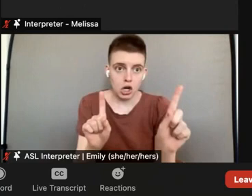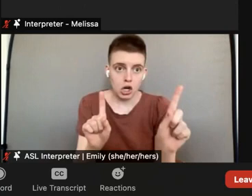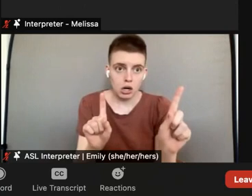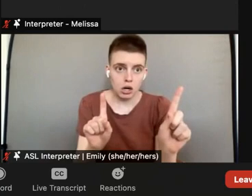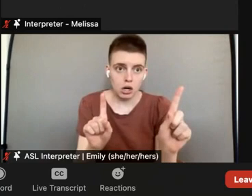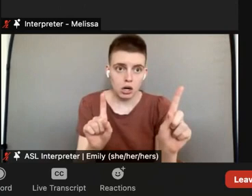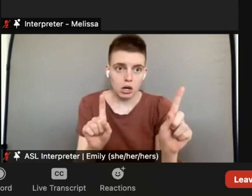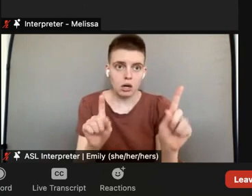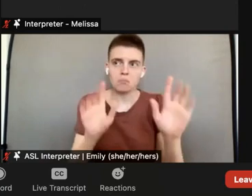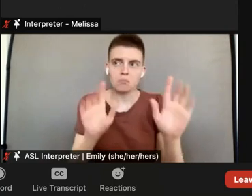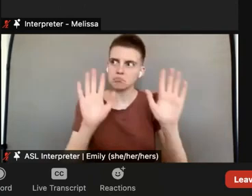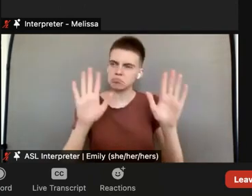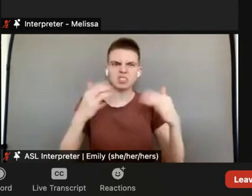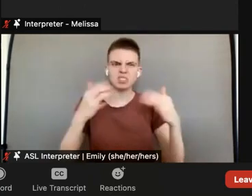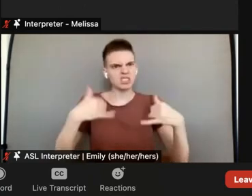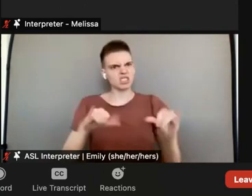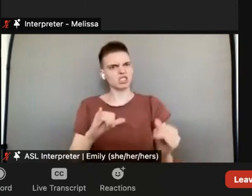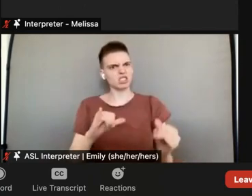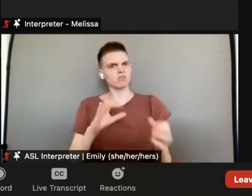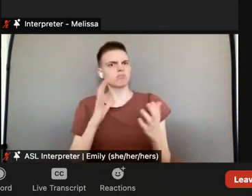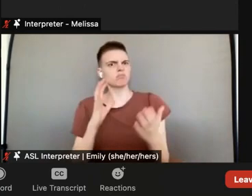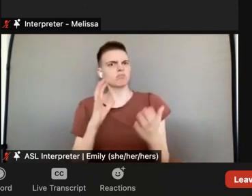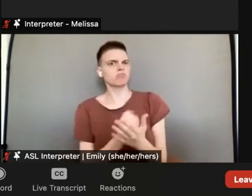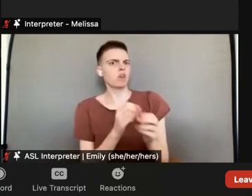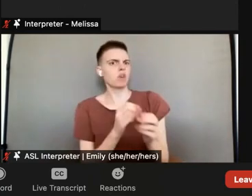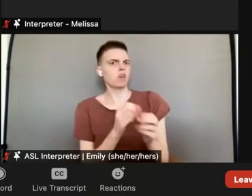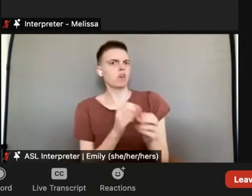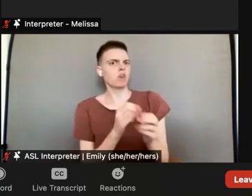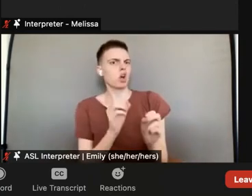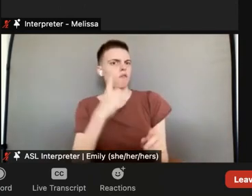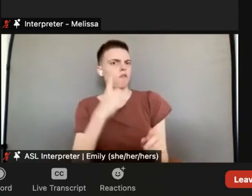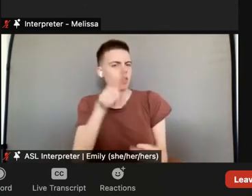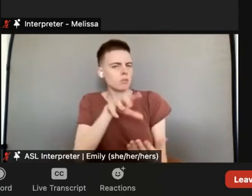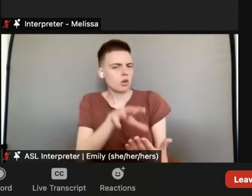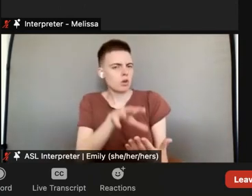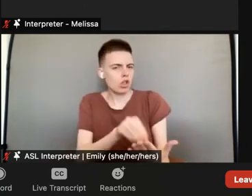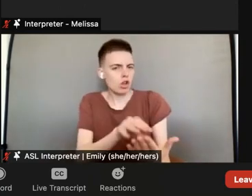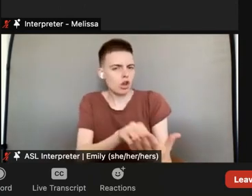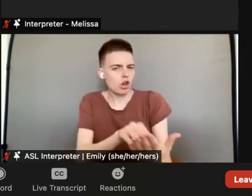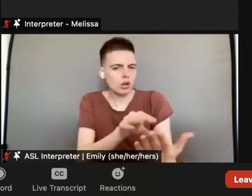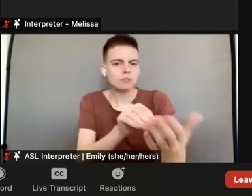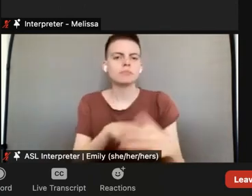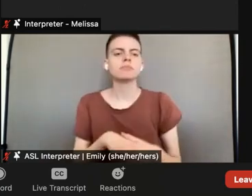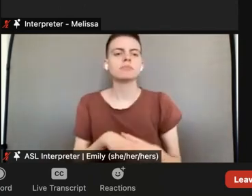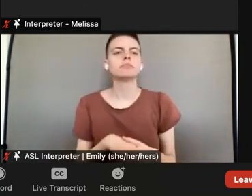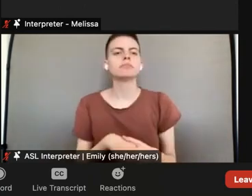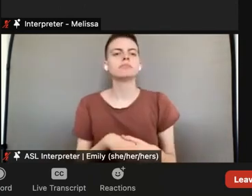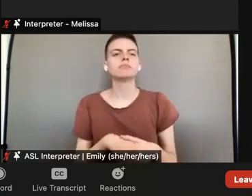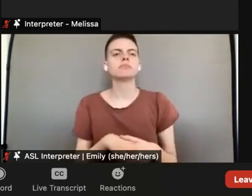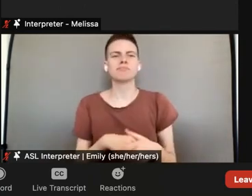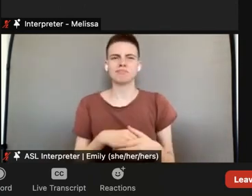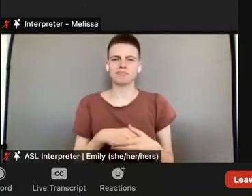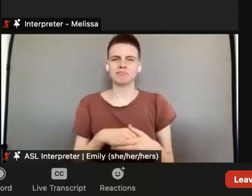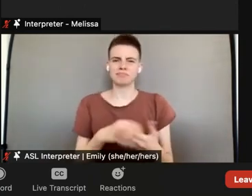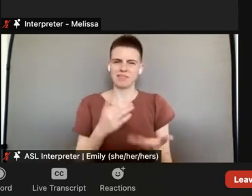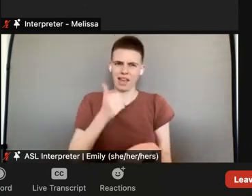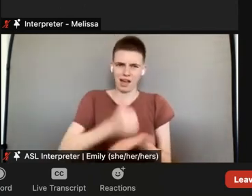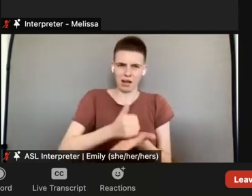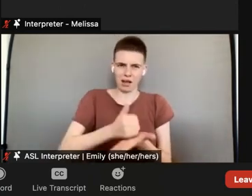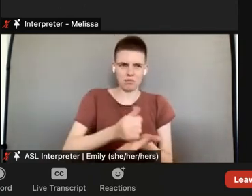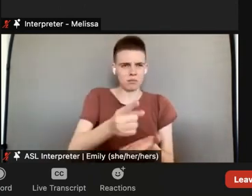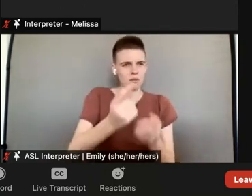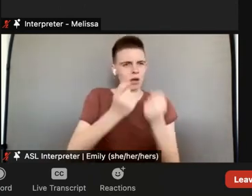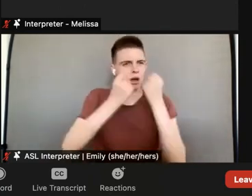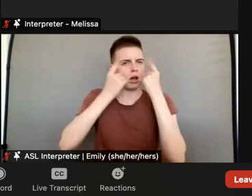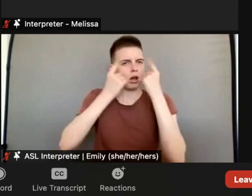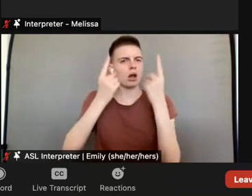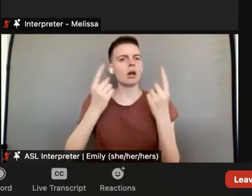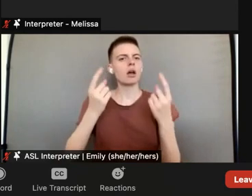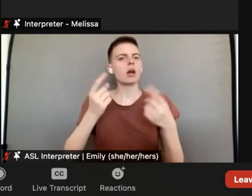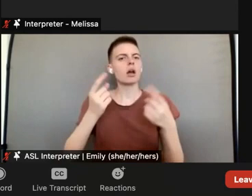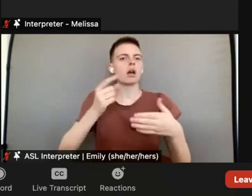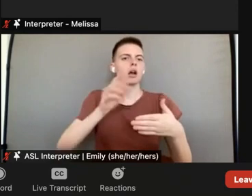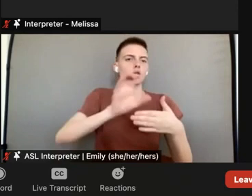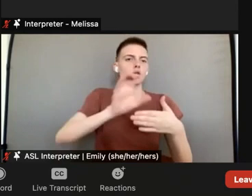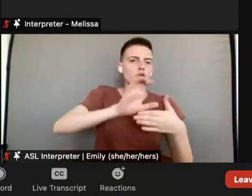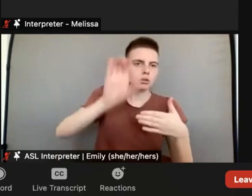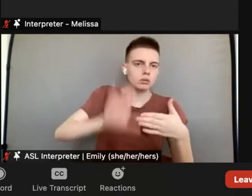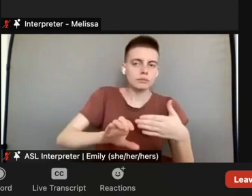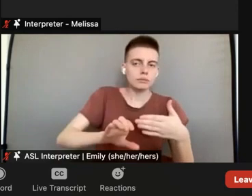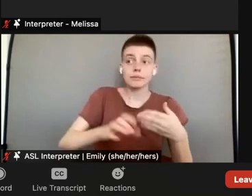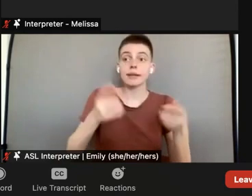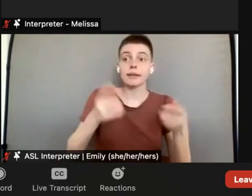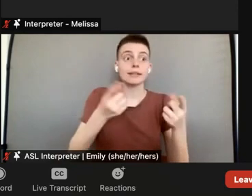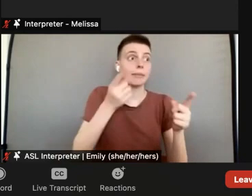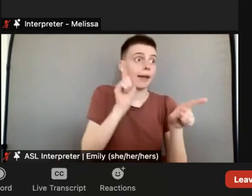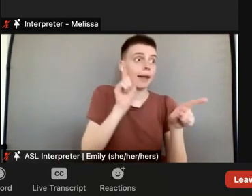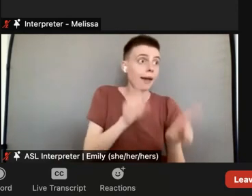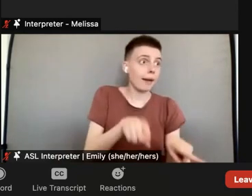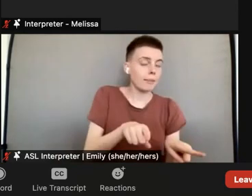learning experience. Help the child with CVI understand consequences. That's huge. That's huge. How many